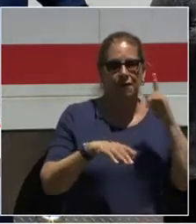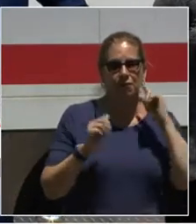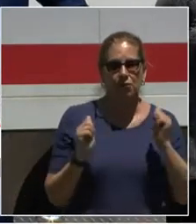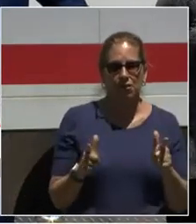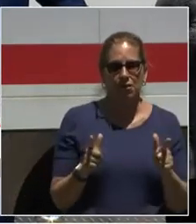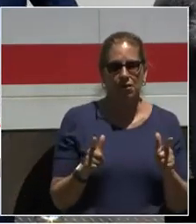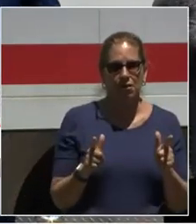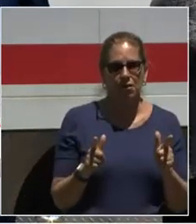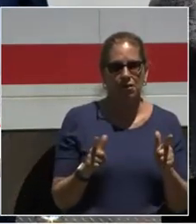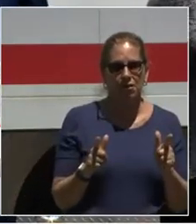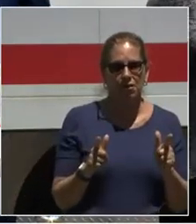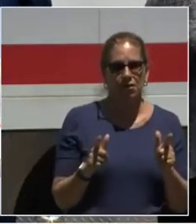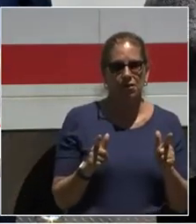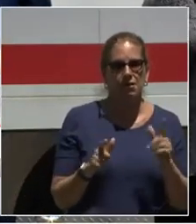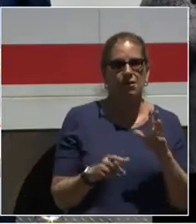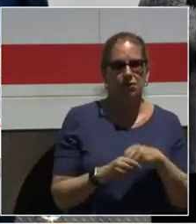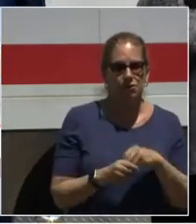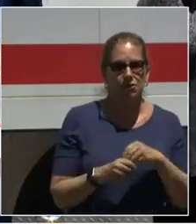the COVID-19 vaccine.